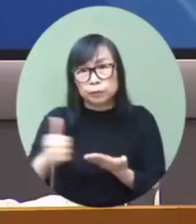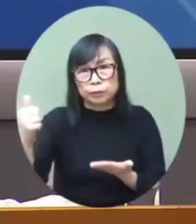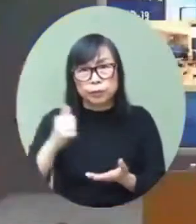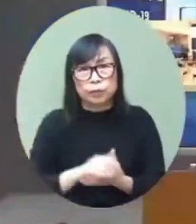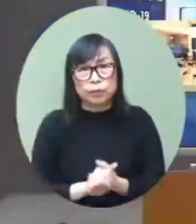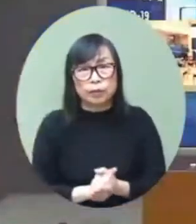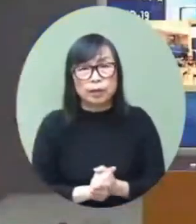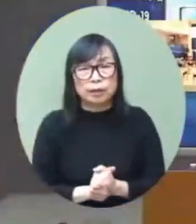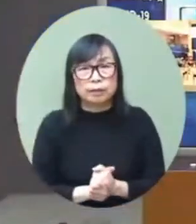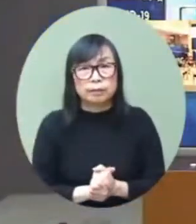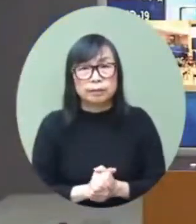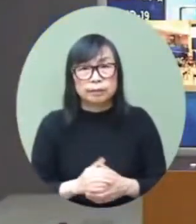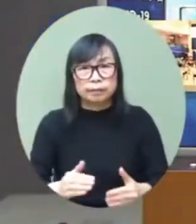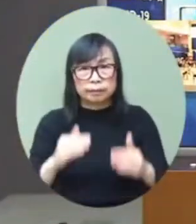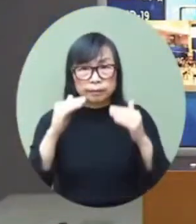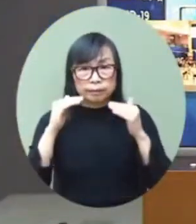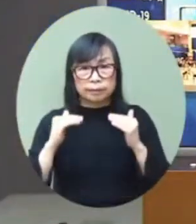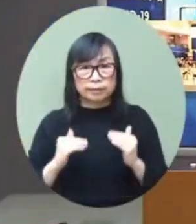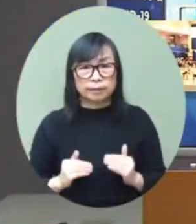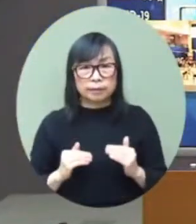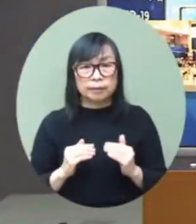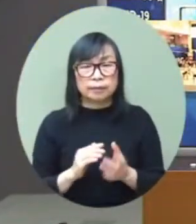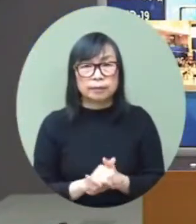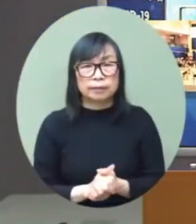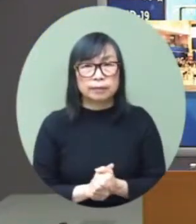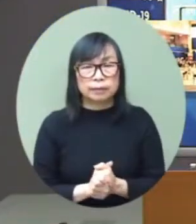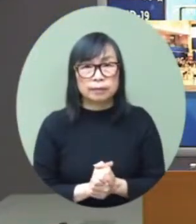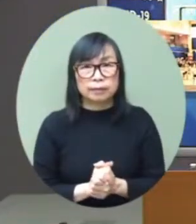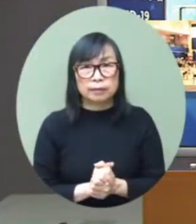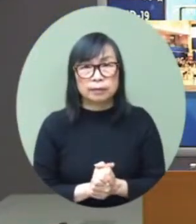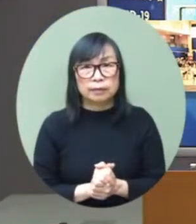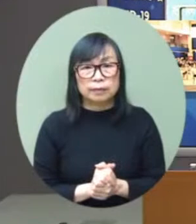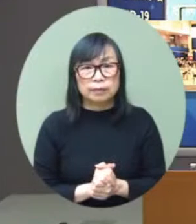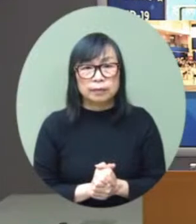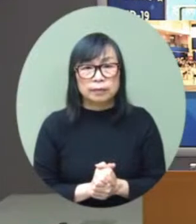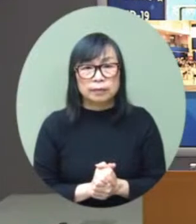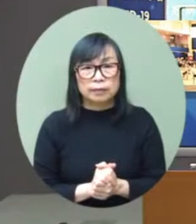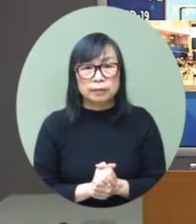they've been operating quite smoothly. Second question, second reporter.